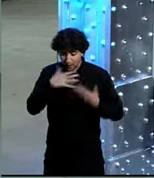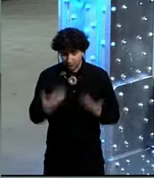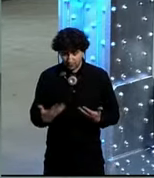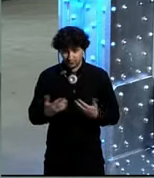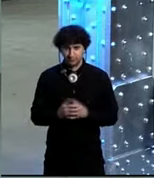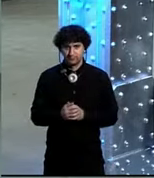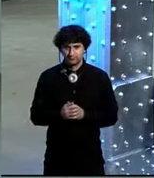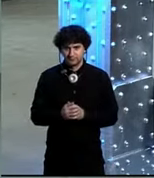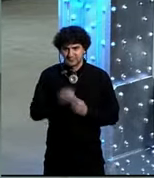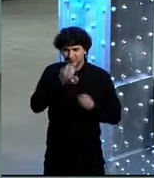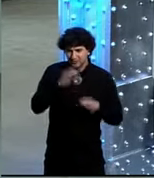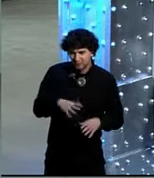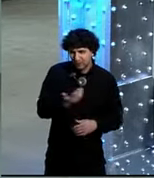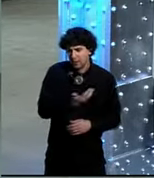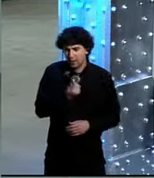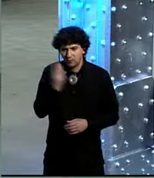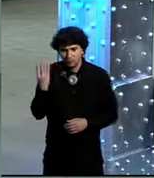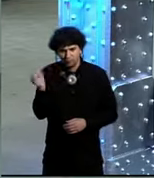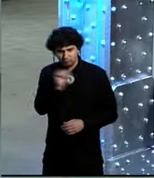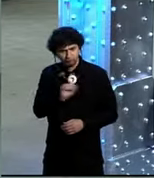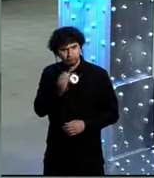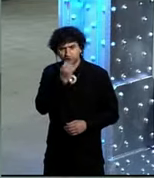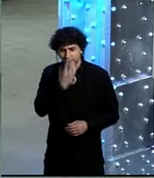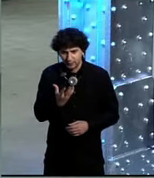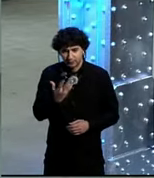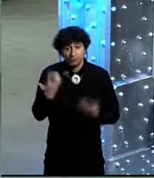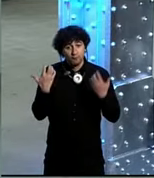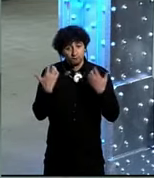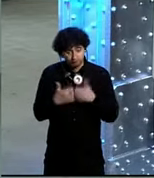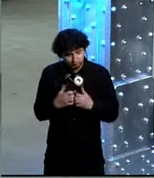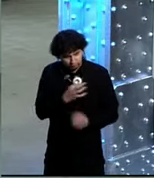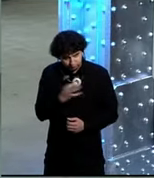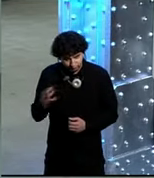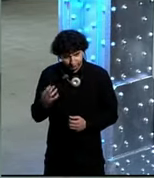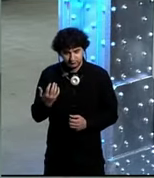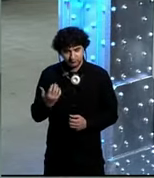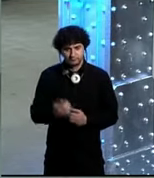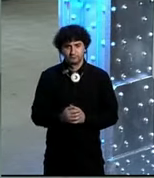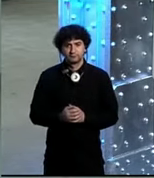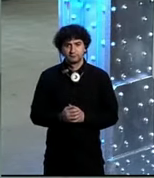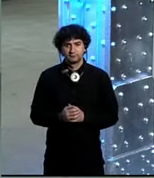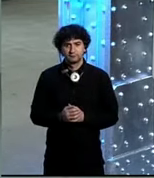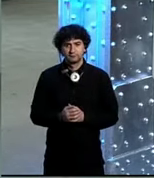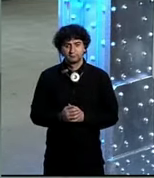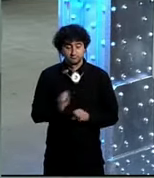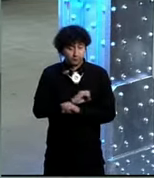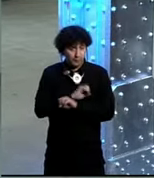well as well. So in my mind, that's a golden ticket. The second